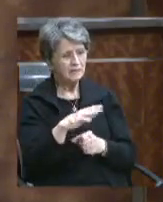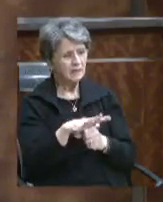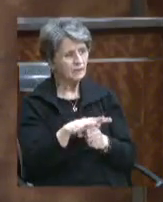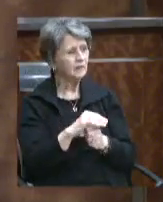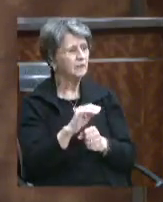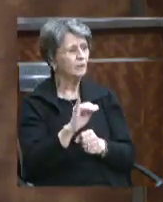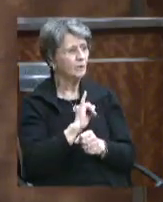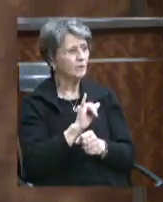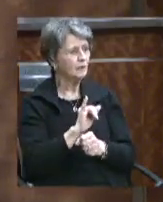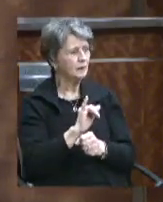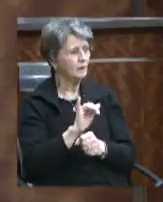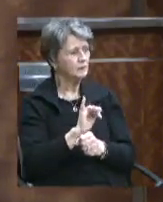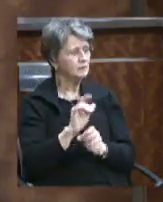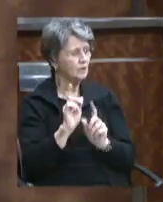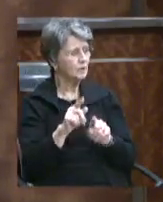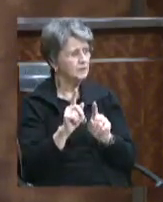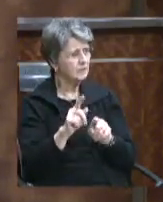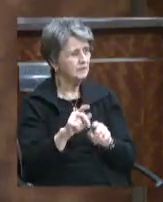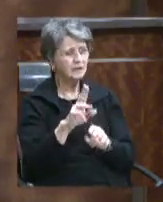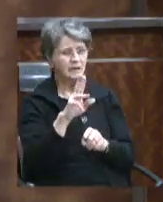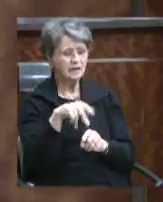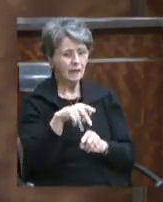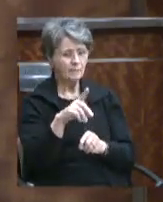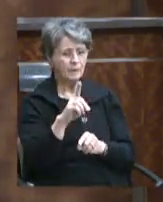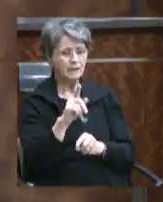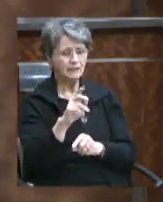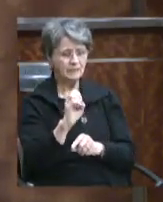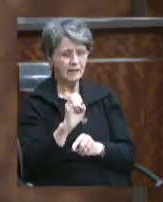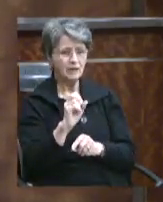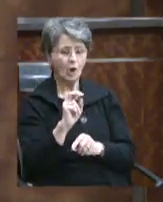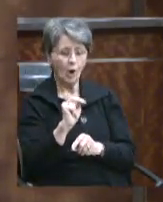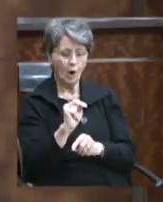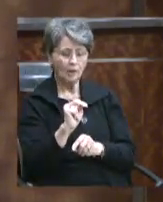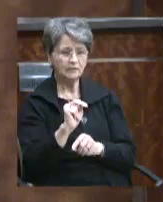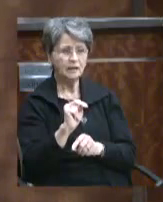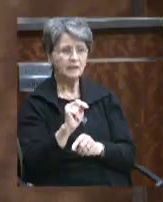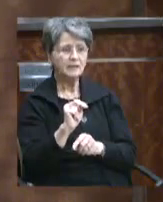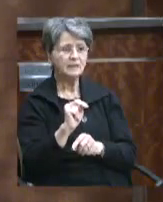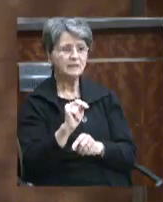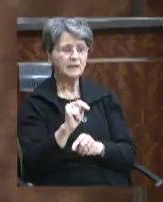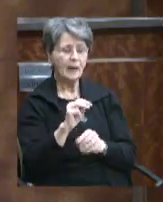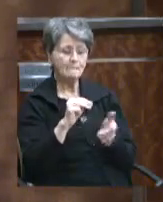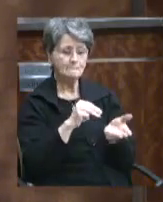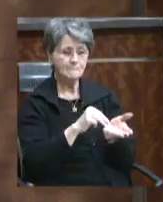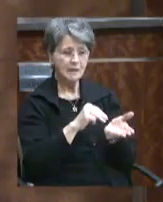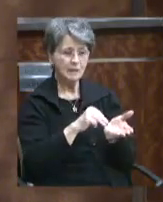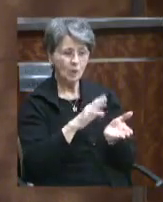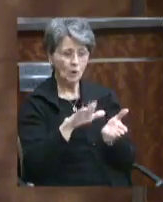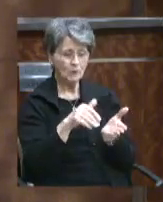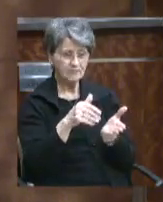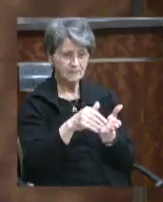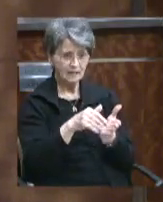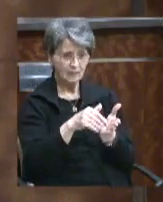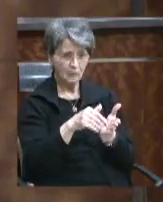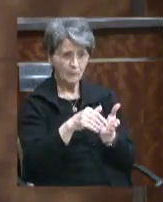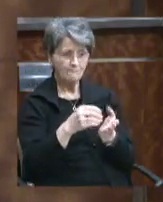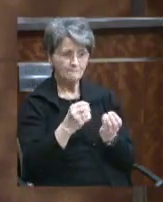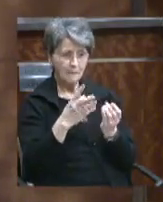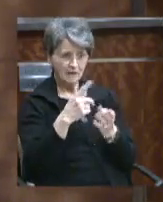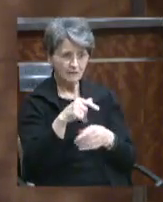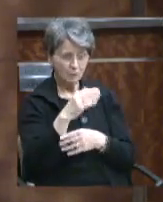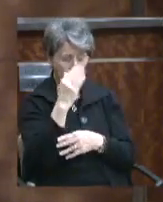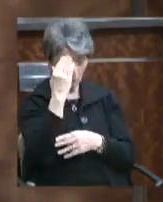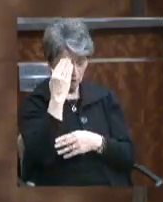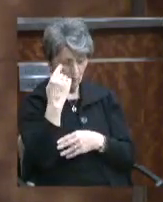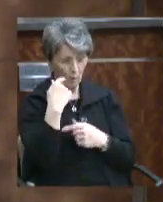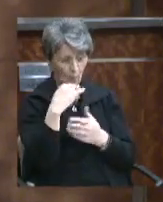also an update on the Regional Medical Center. Many of you may be aware that has been approved